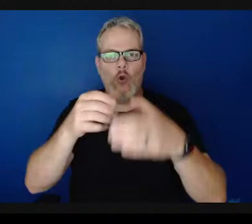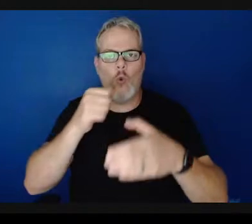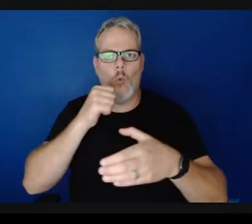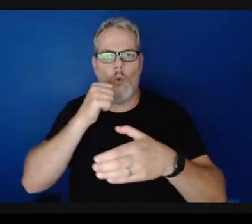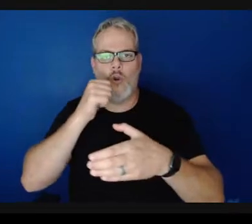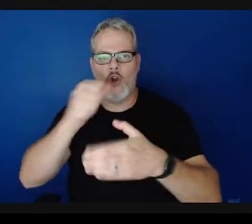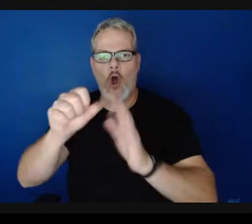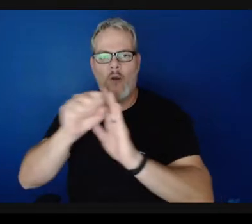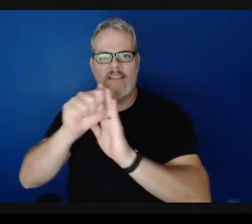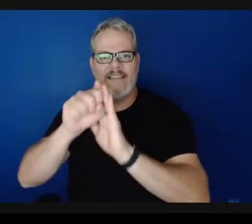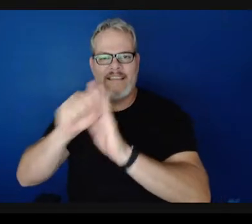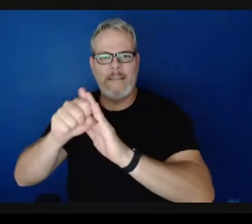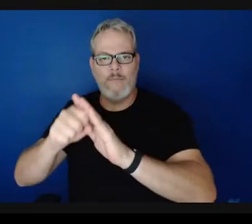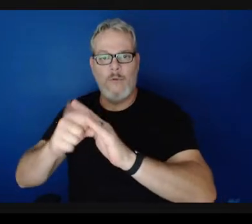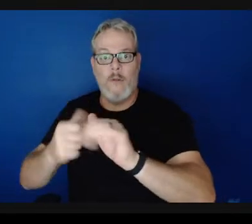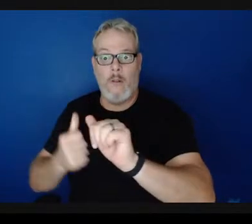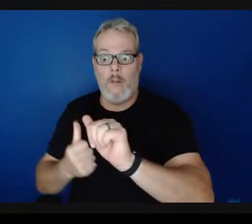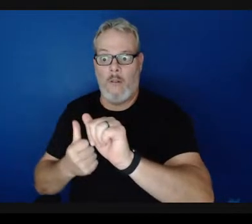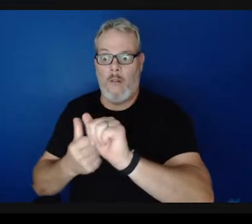buildup to an eruption.